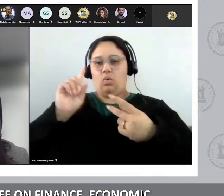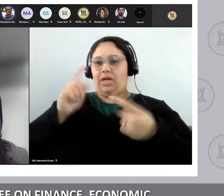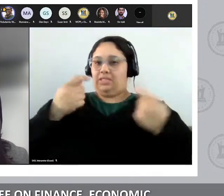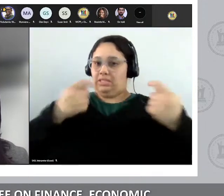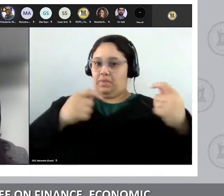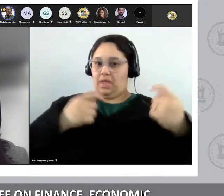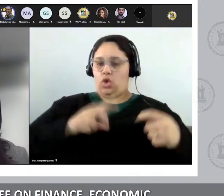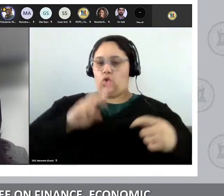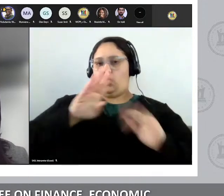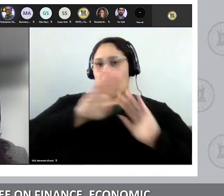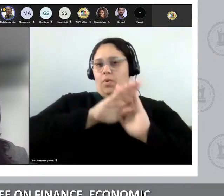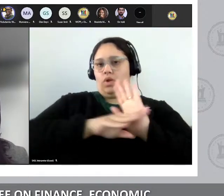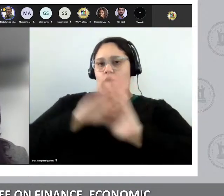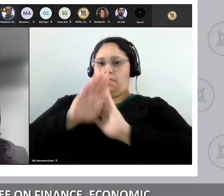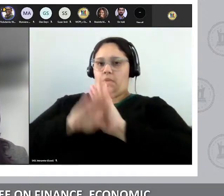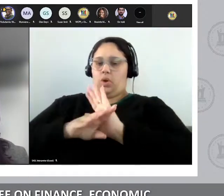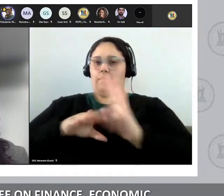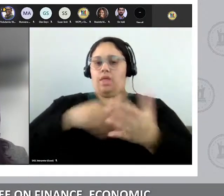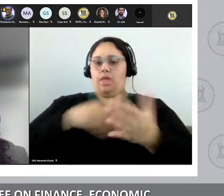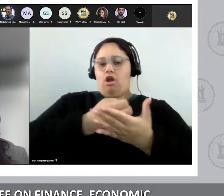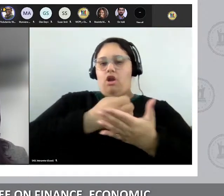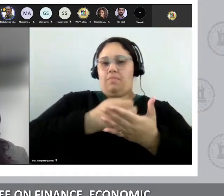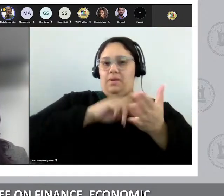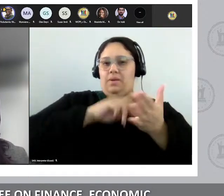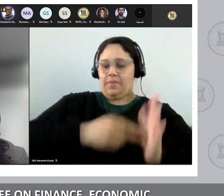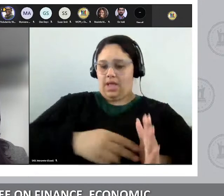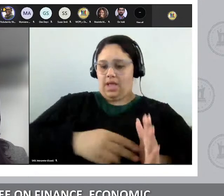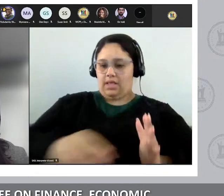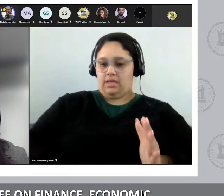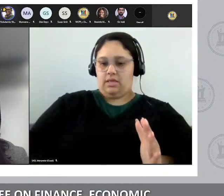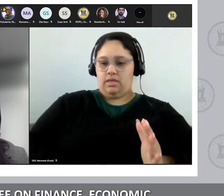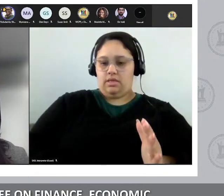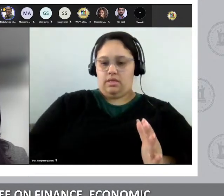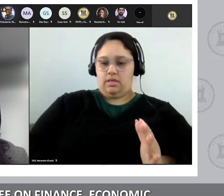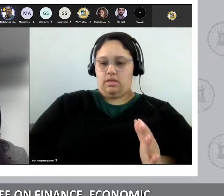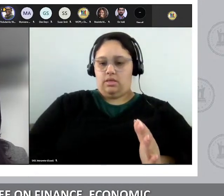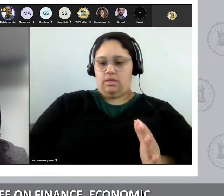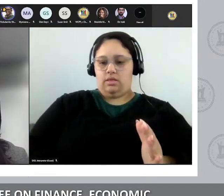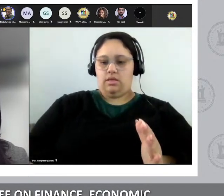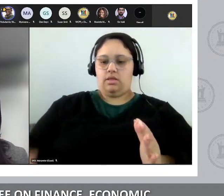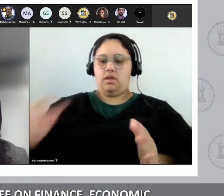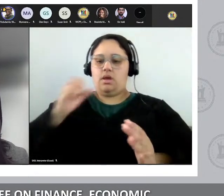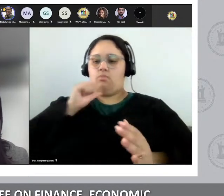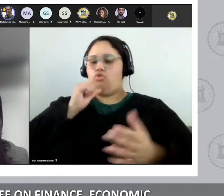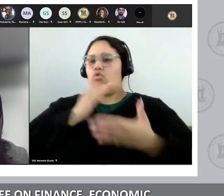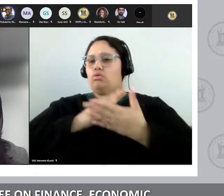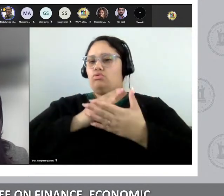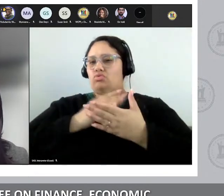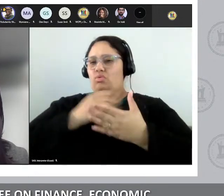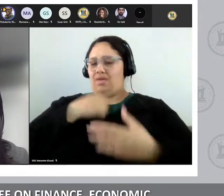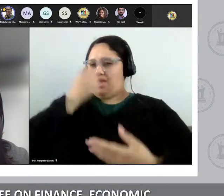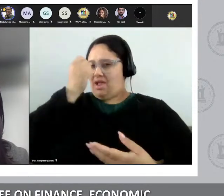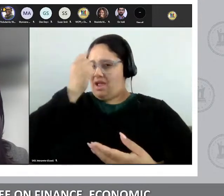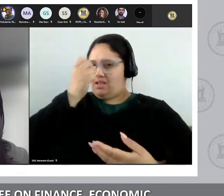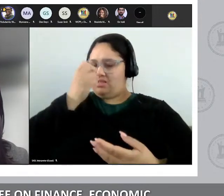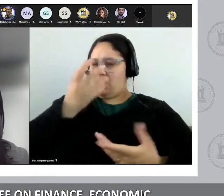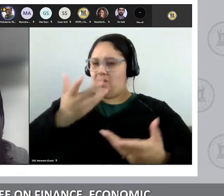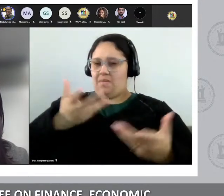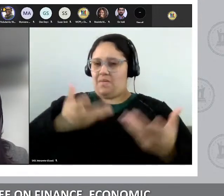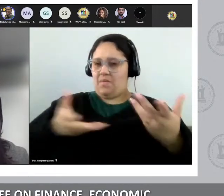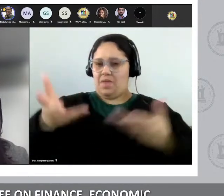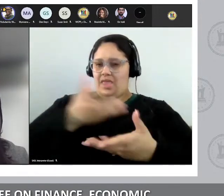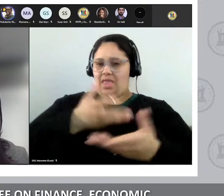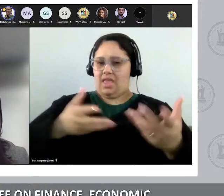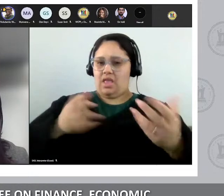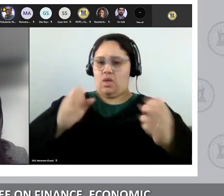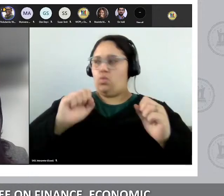think it's two programs, which includes economic planning. I'm not sure I understand where